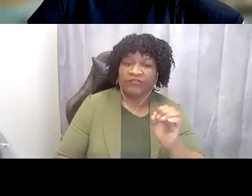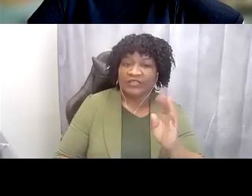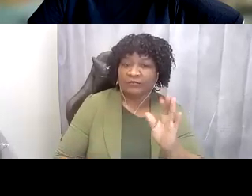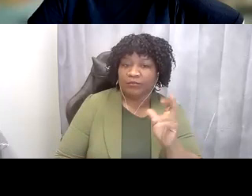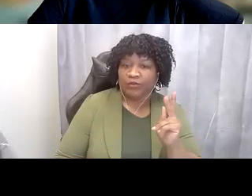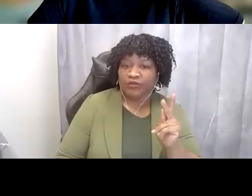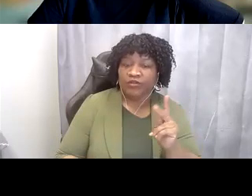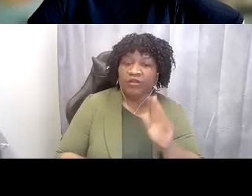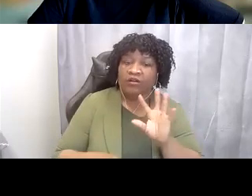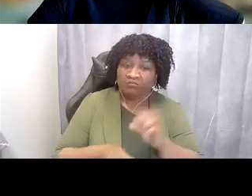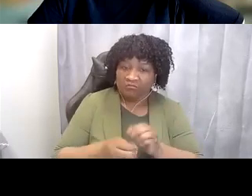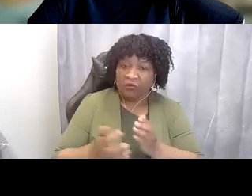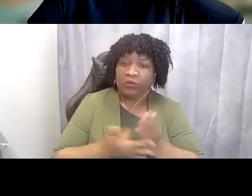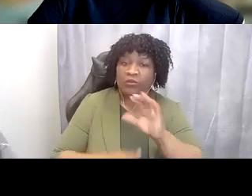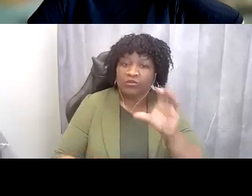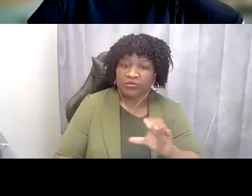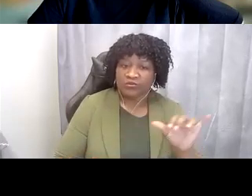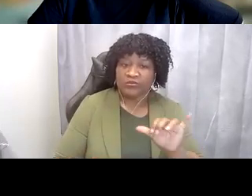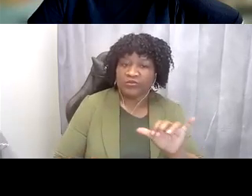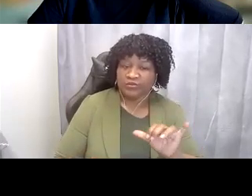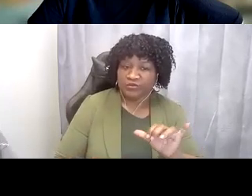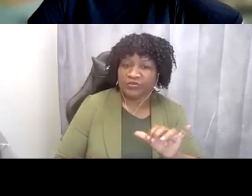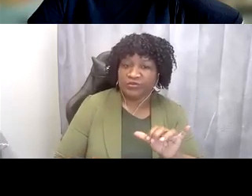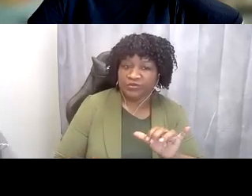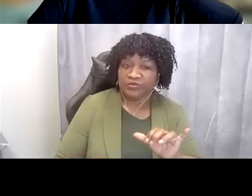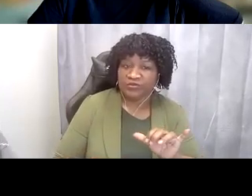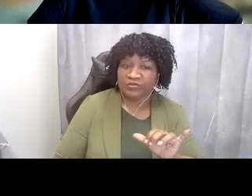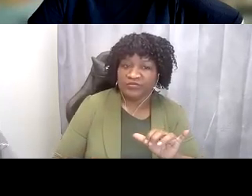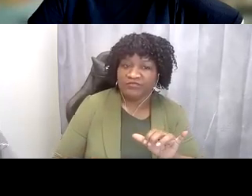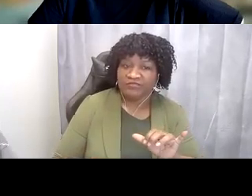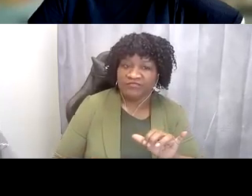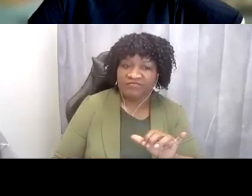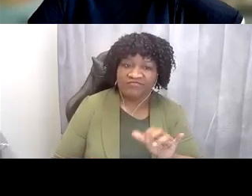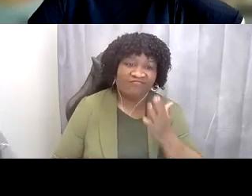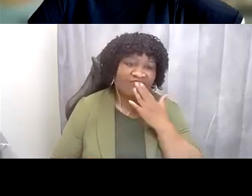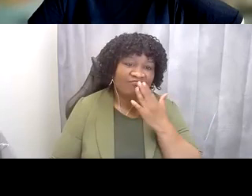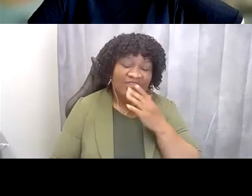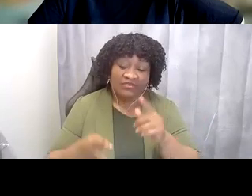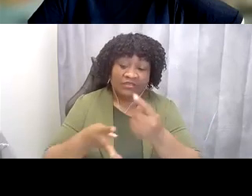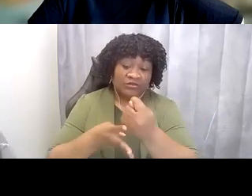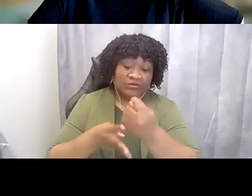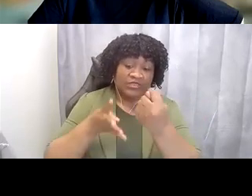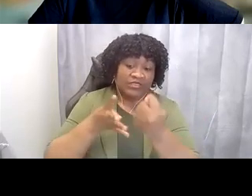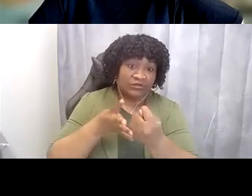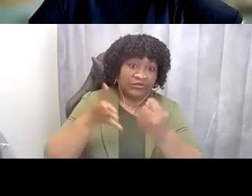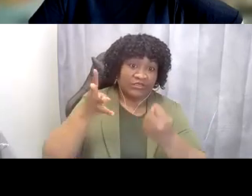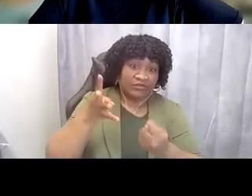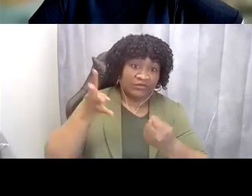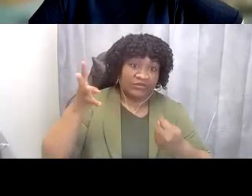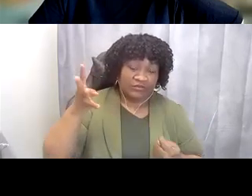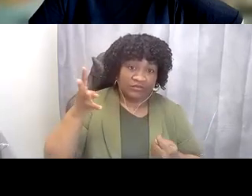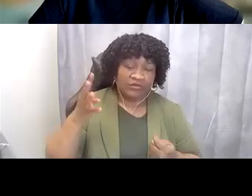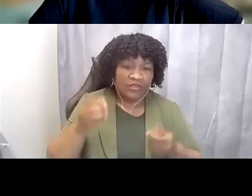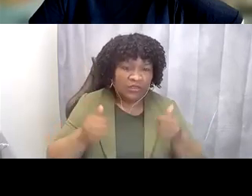also join us via Zoom. Thank you for including that, Becky. Right, so it's every other Tuesday, and you said it was